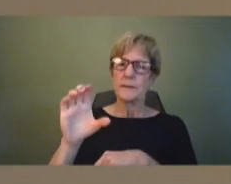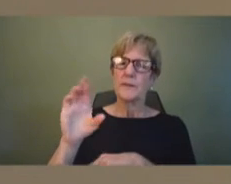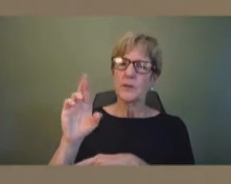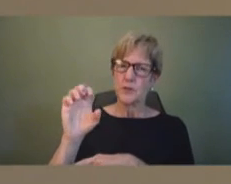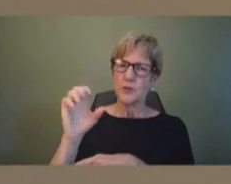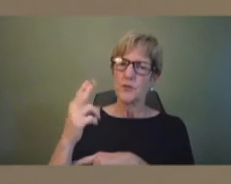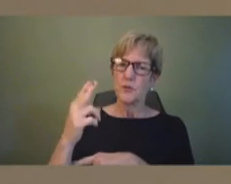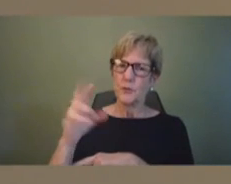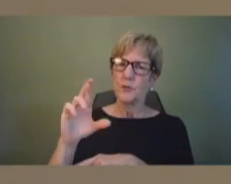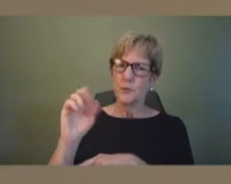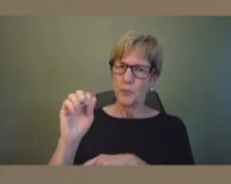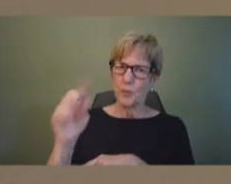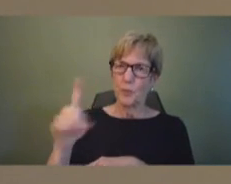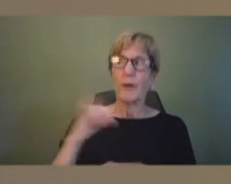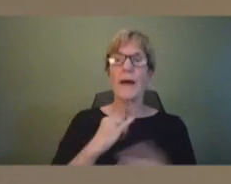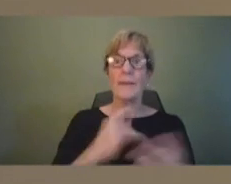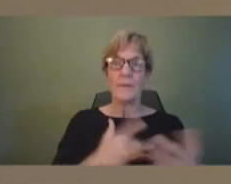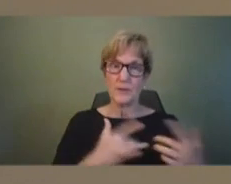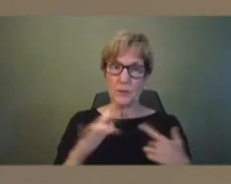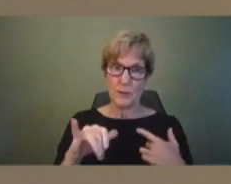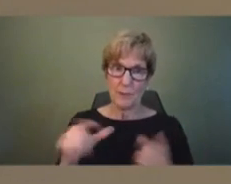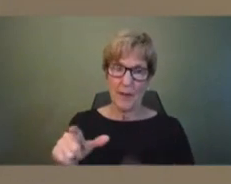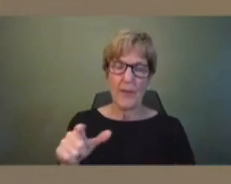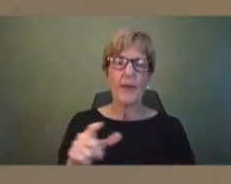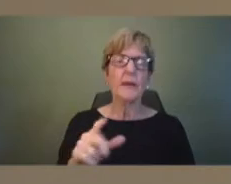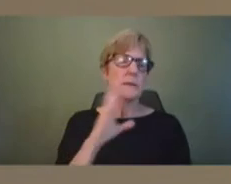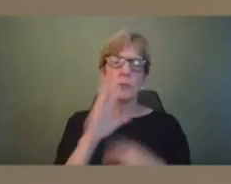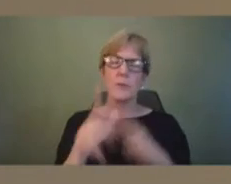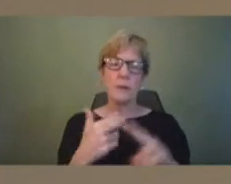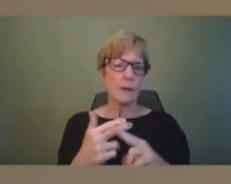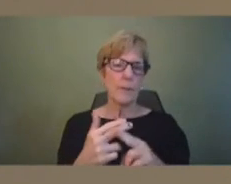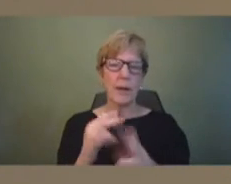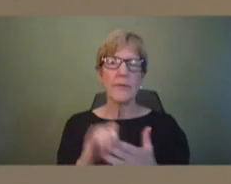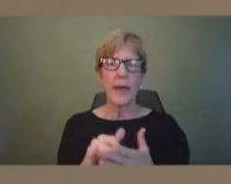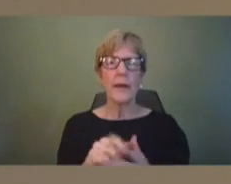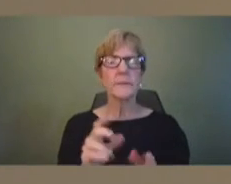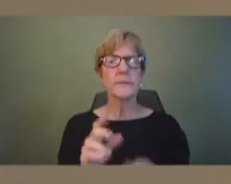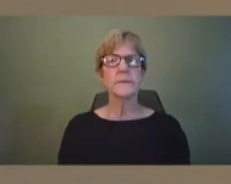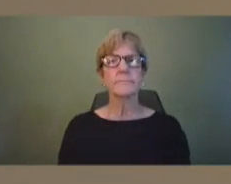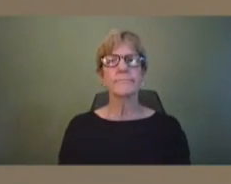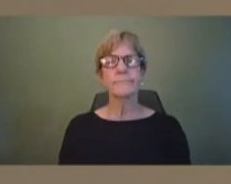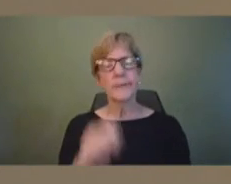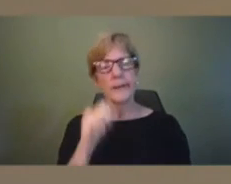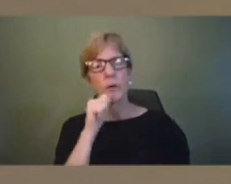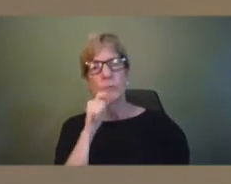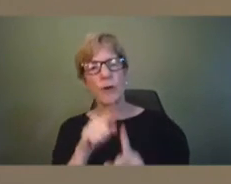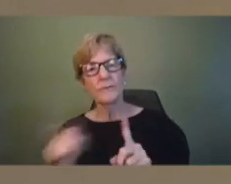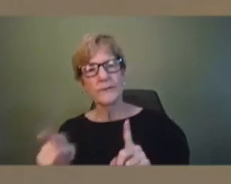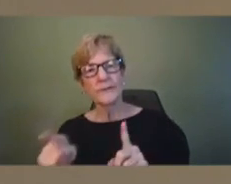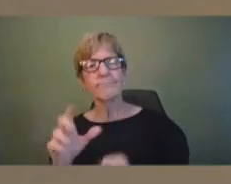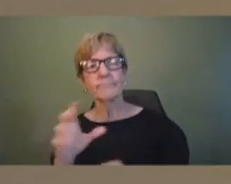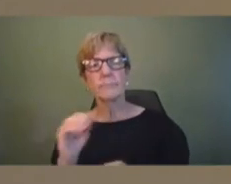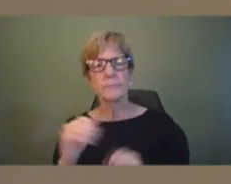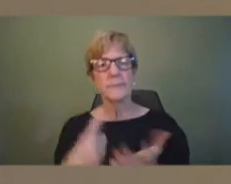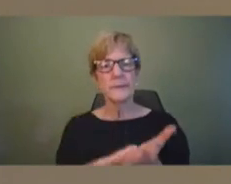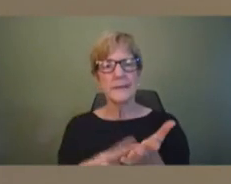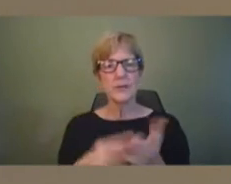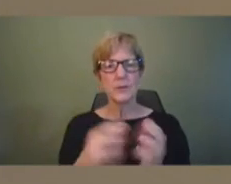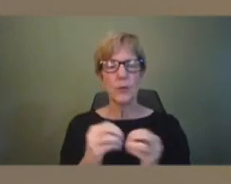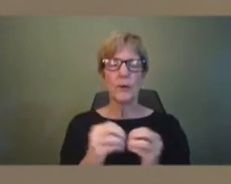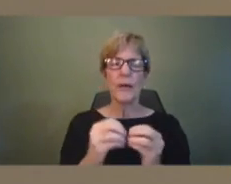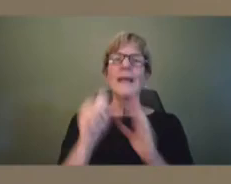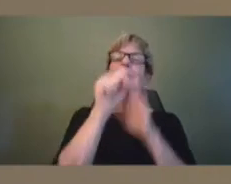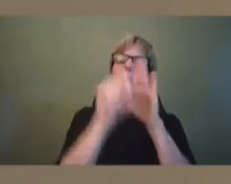concerns about that I I maybe we talk about that offline and see you um sure we talk about that I understand they have state level